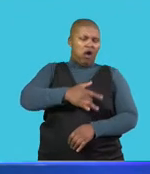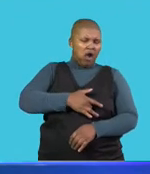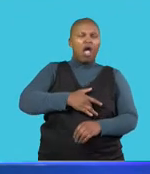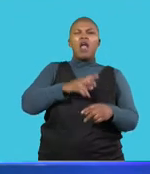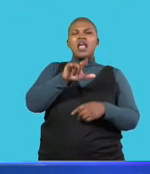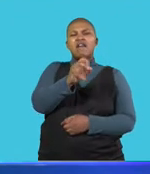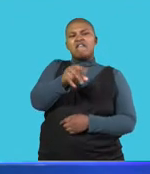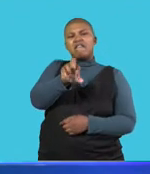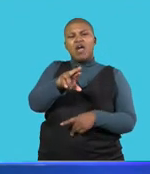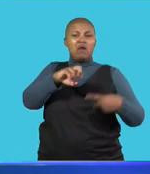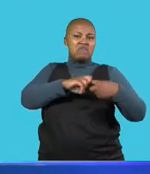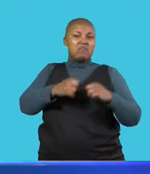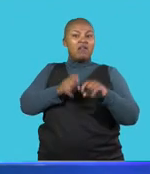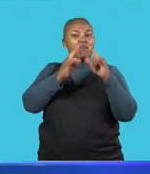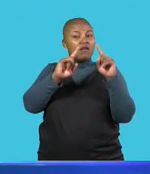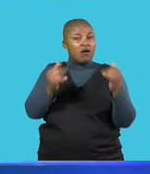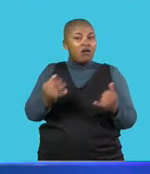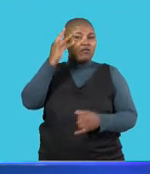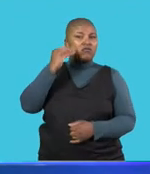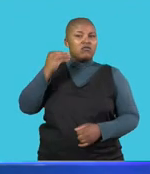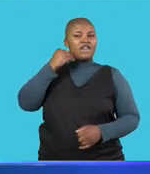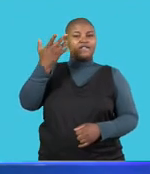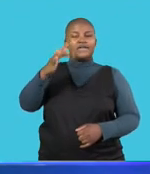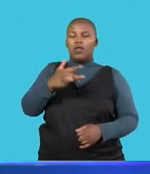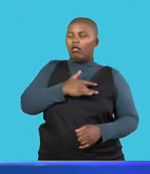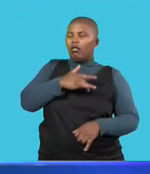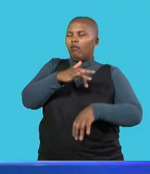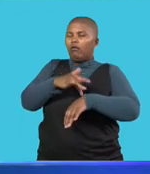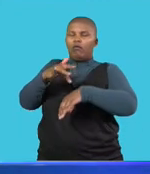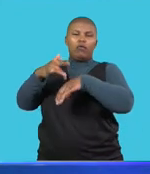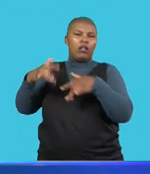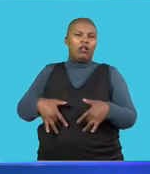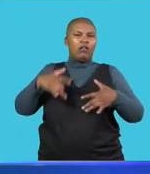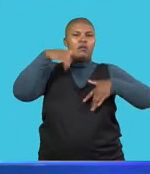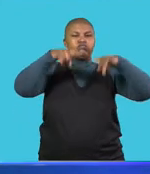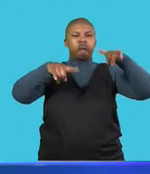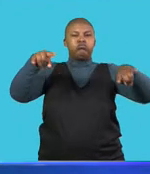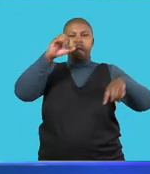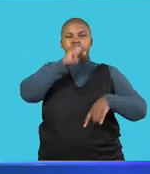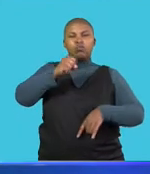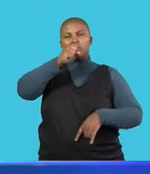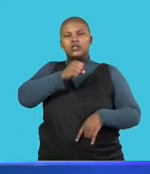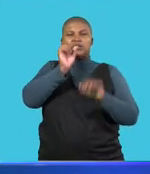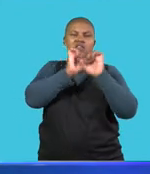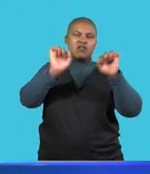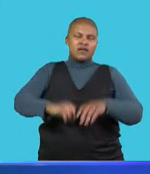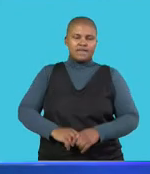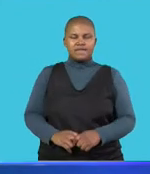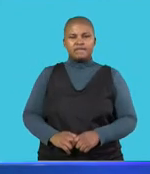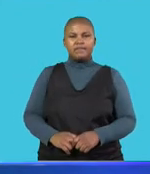complications. Now, Zahara has been remembered for touching many lives through her powerful voice and inspirational songs.